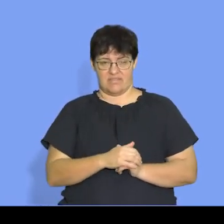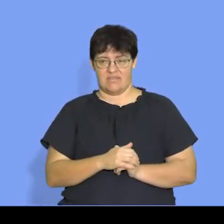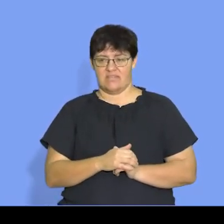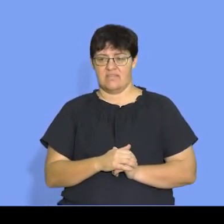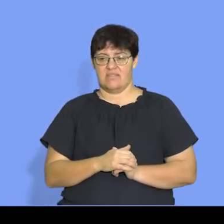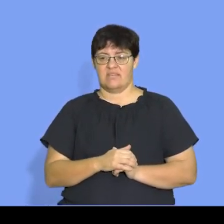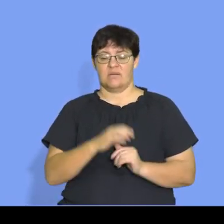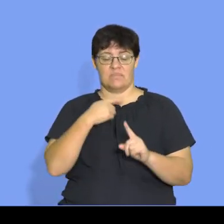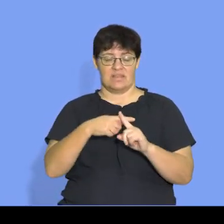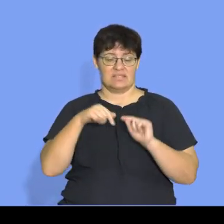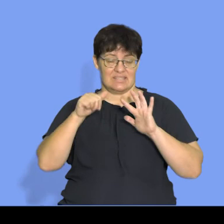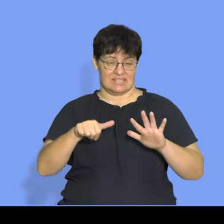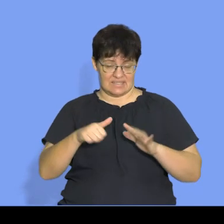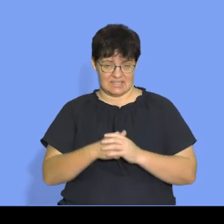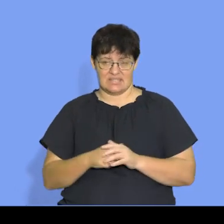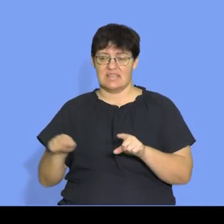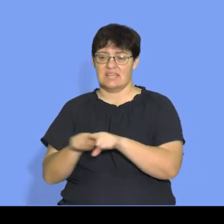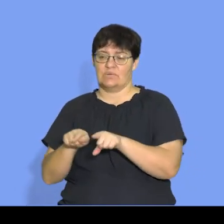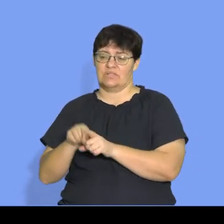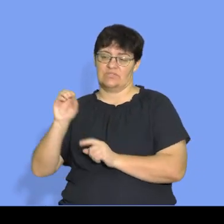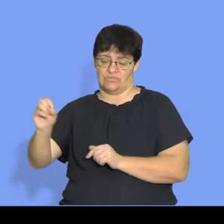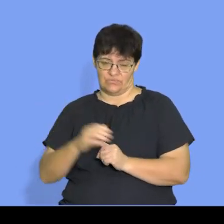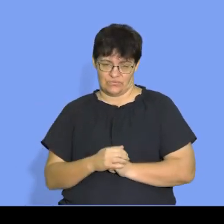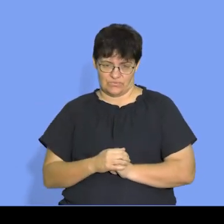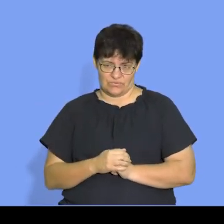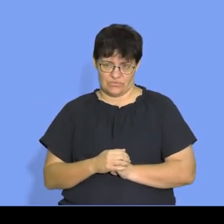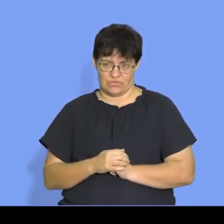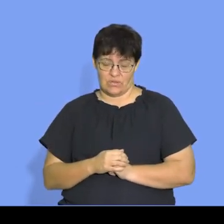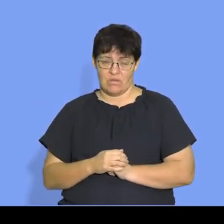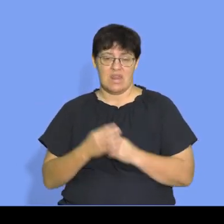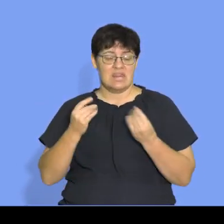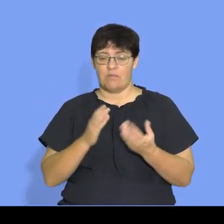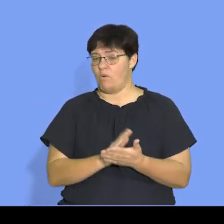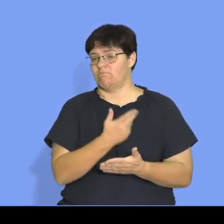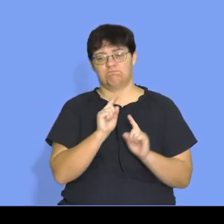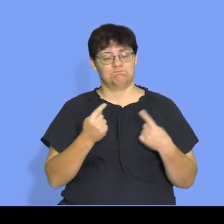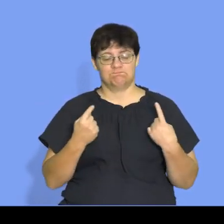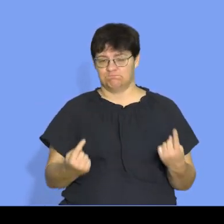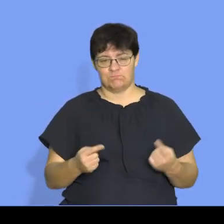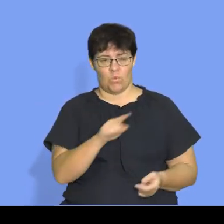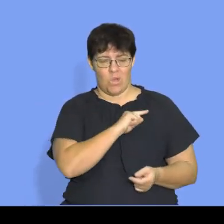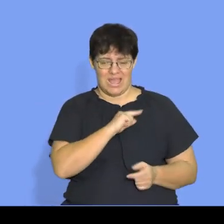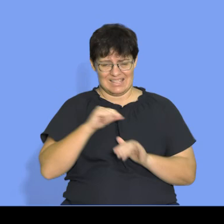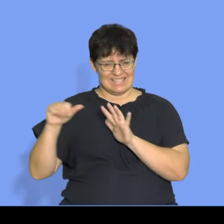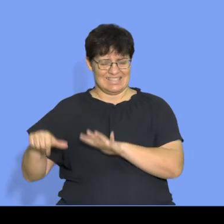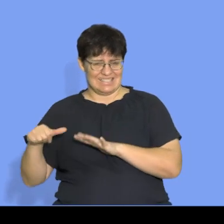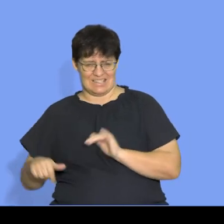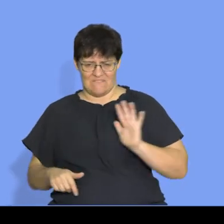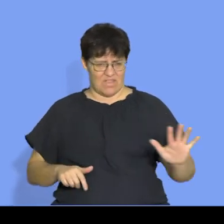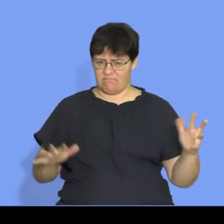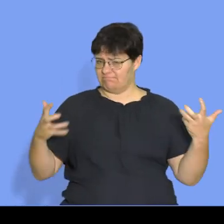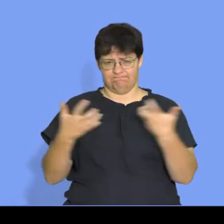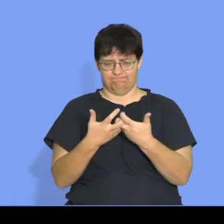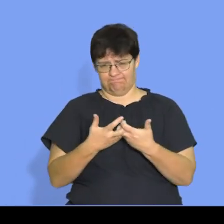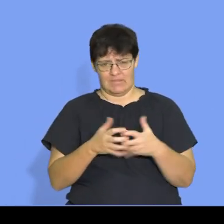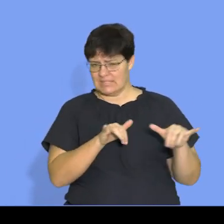16 equal to 0. I cannot take out a number as a common factor because 16 and 5 do not have